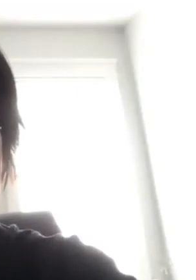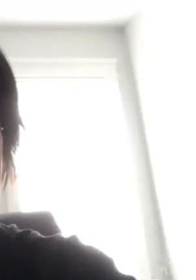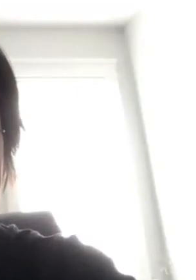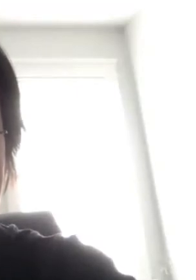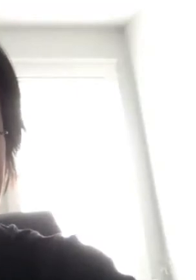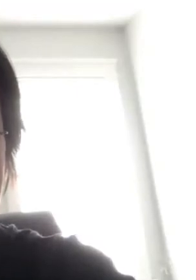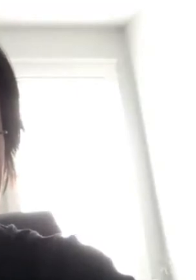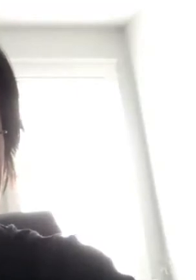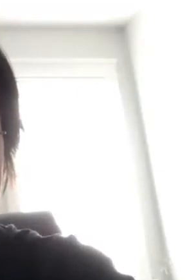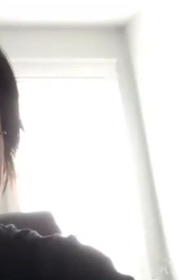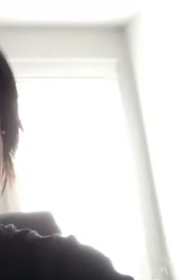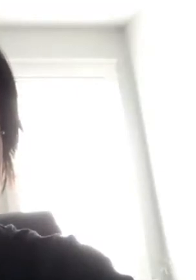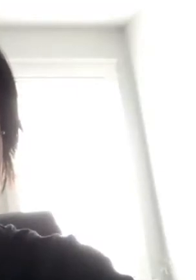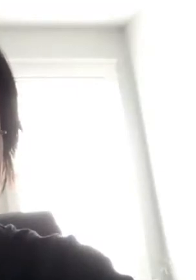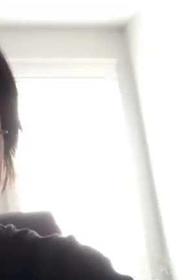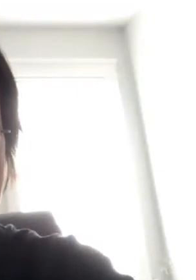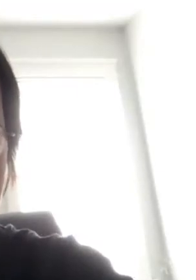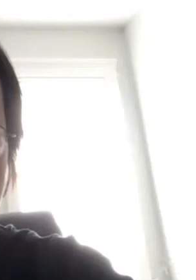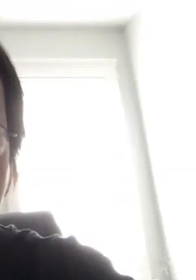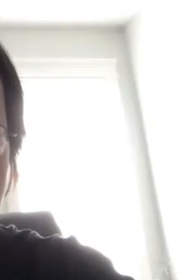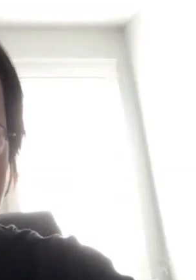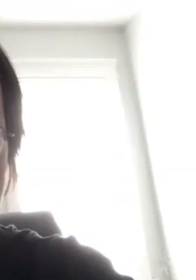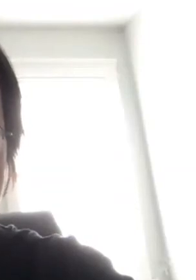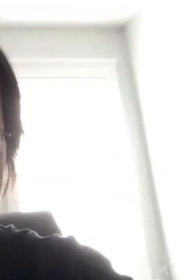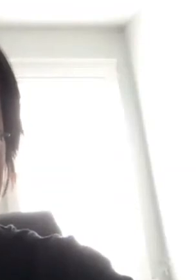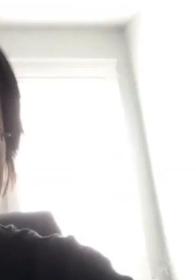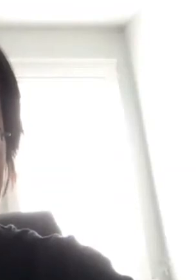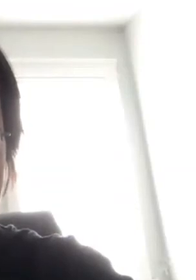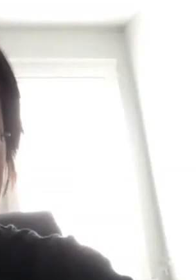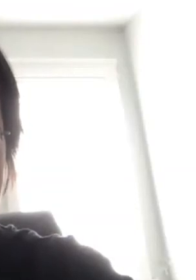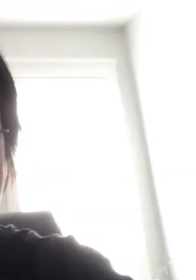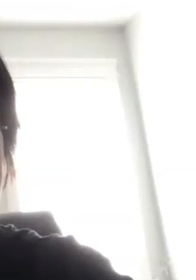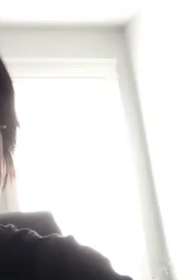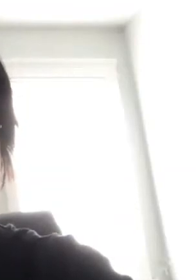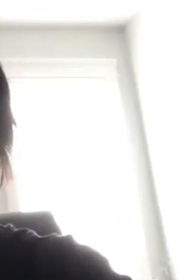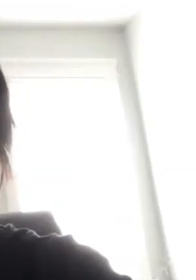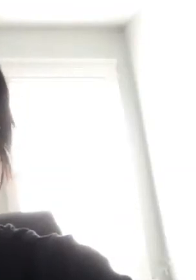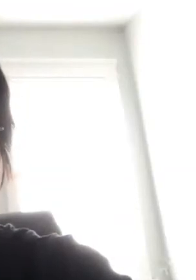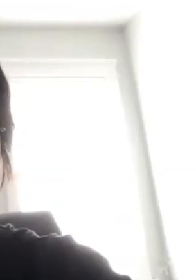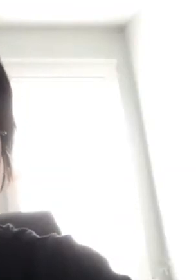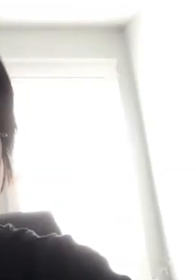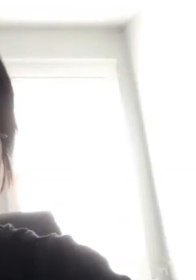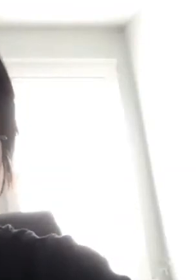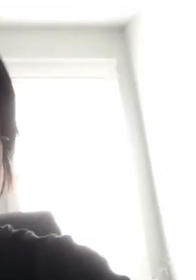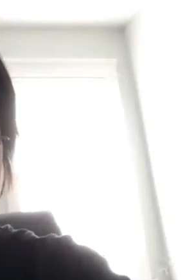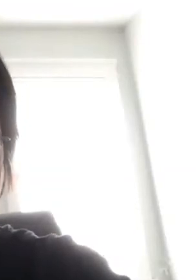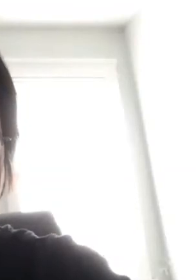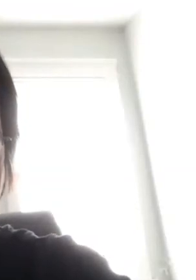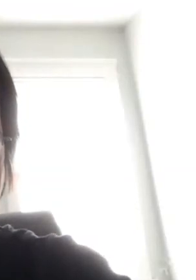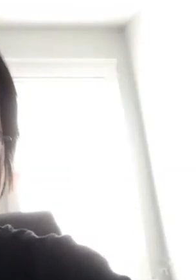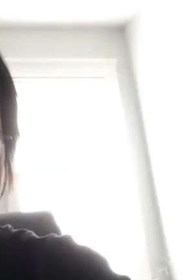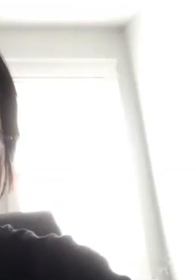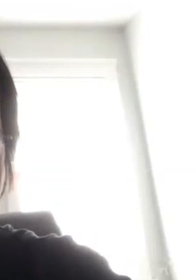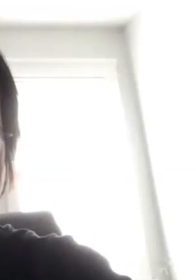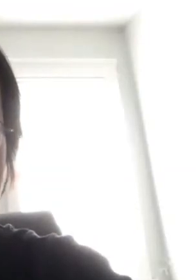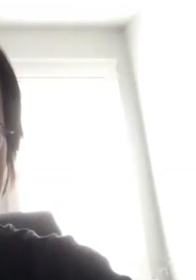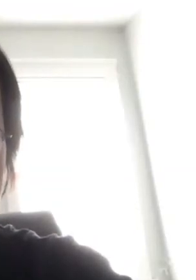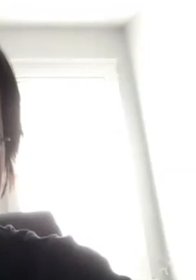the students' engagement in real time. So some researchers have looked at other methods